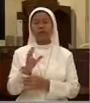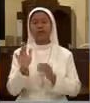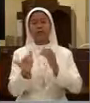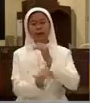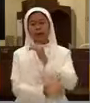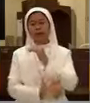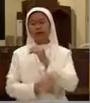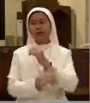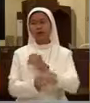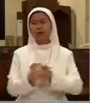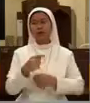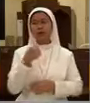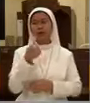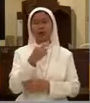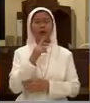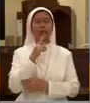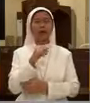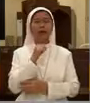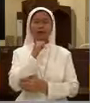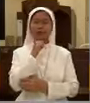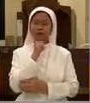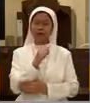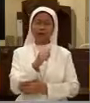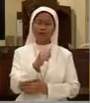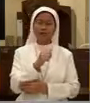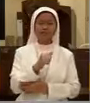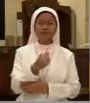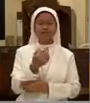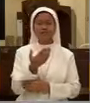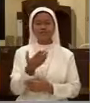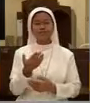that are not considered